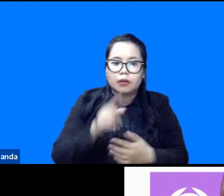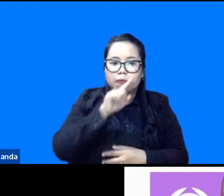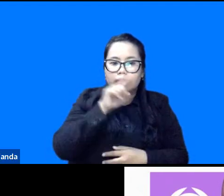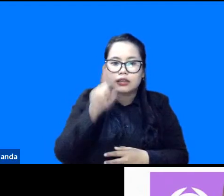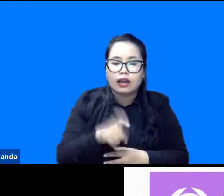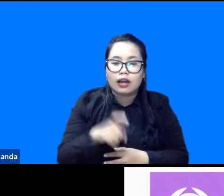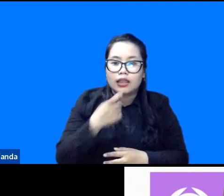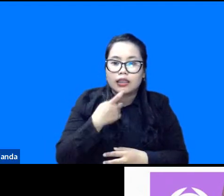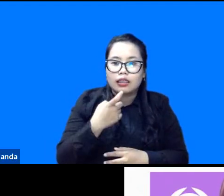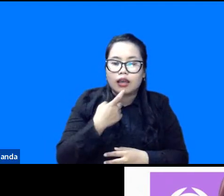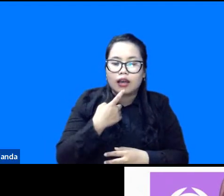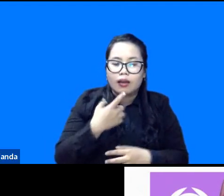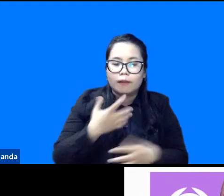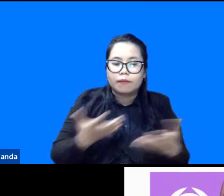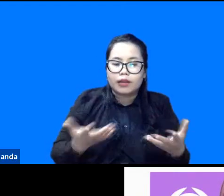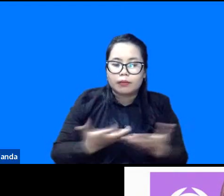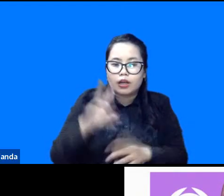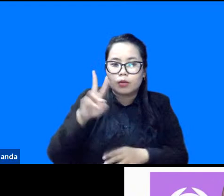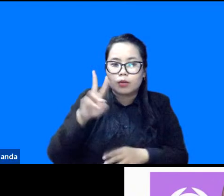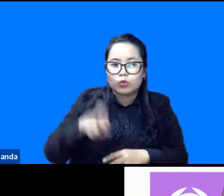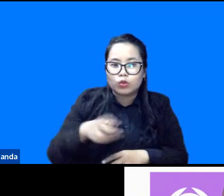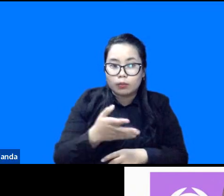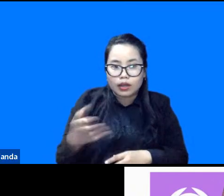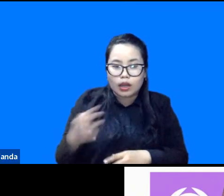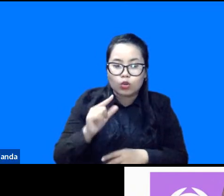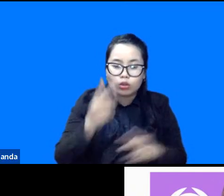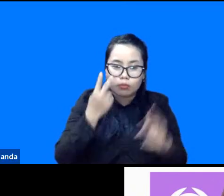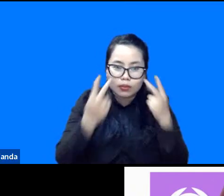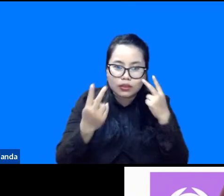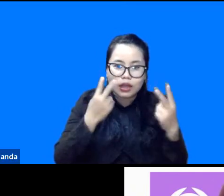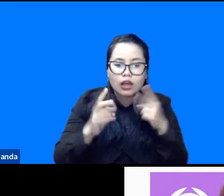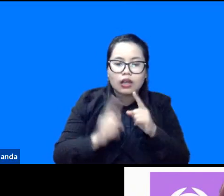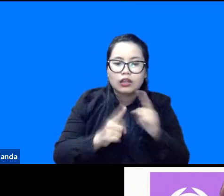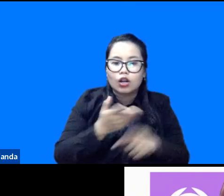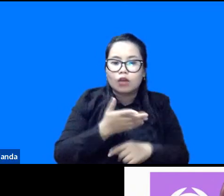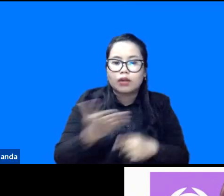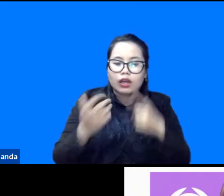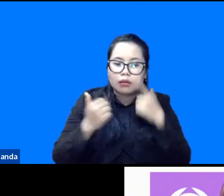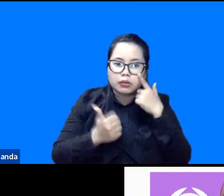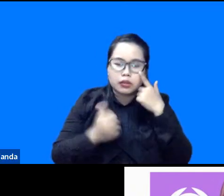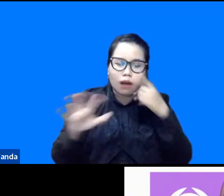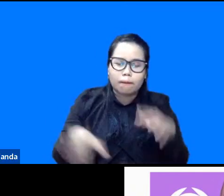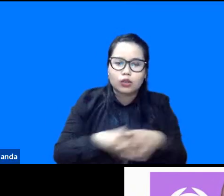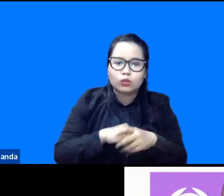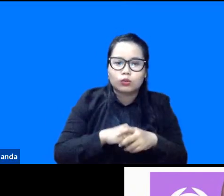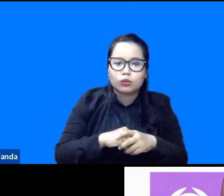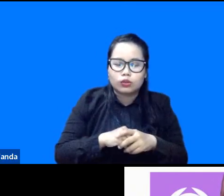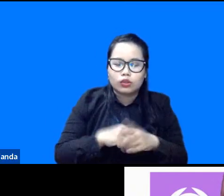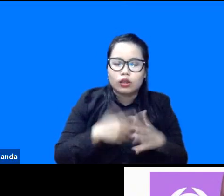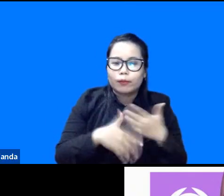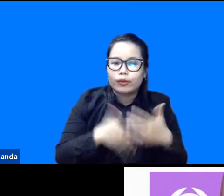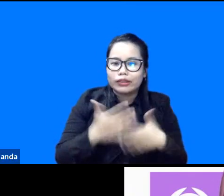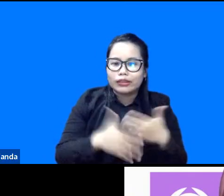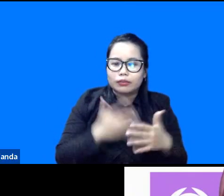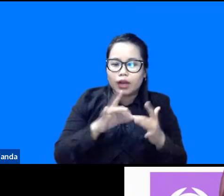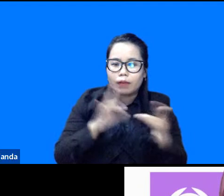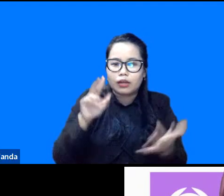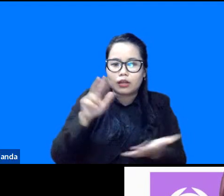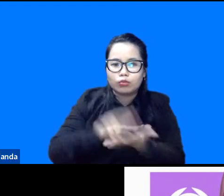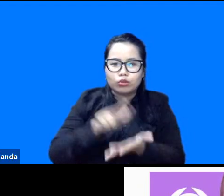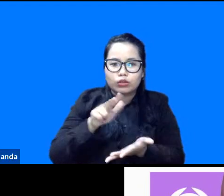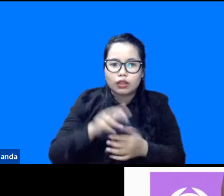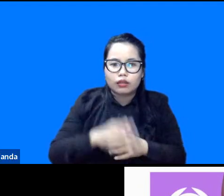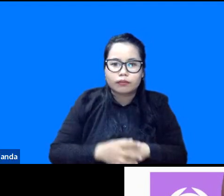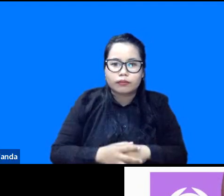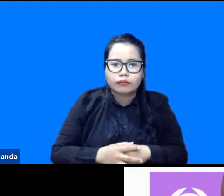ensure they're included in the decision-making process. Maybe if I could add up from PWYP